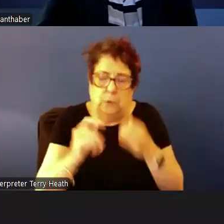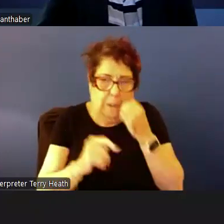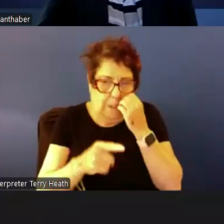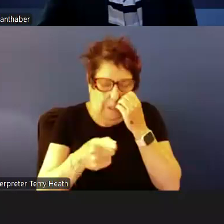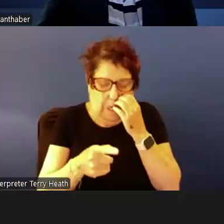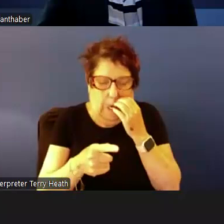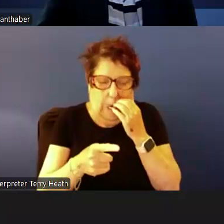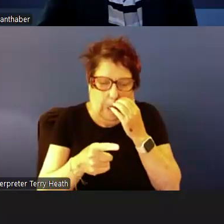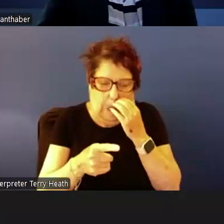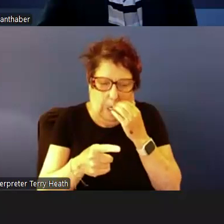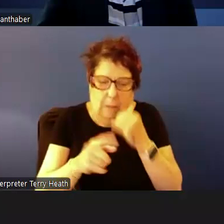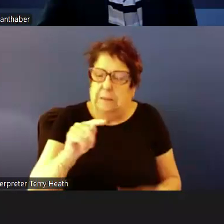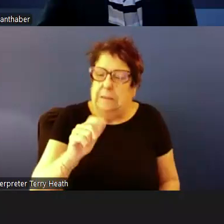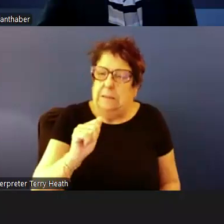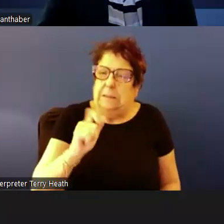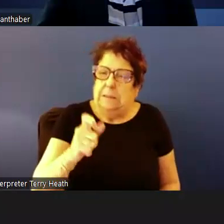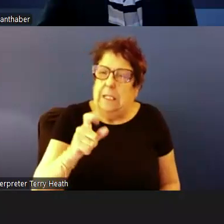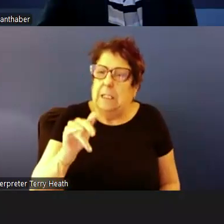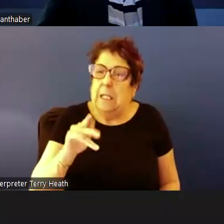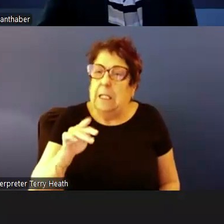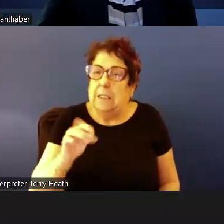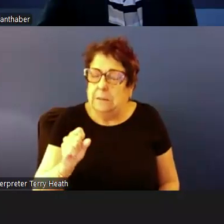legal services programs that help